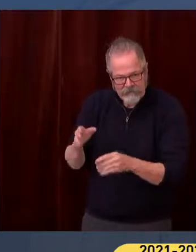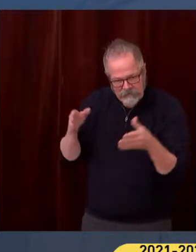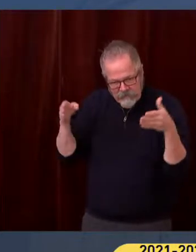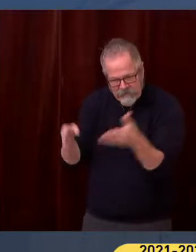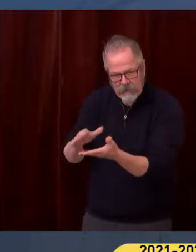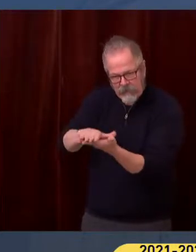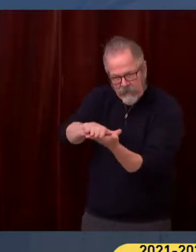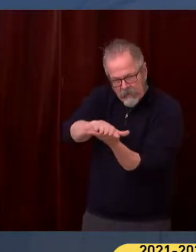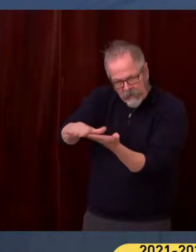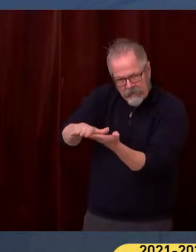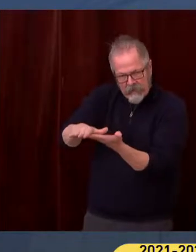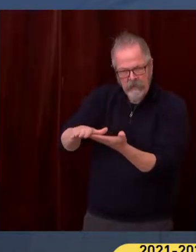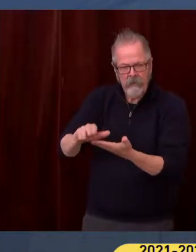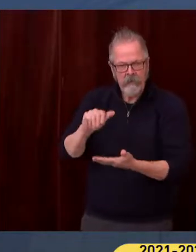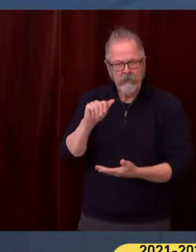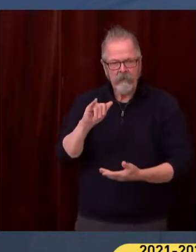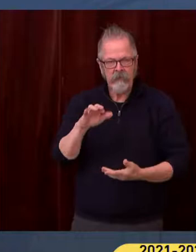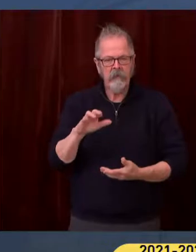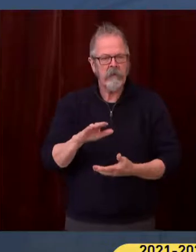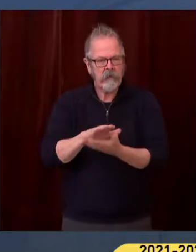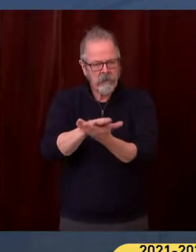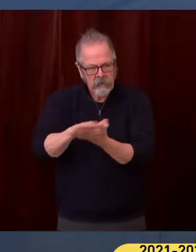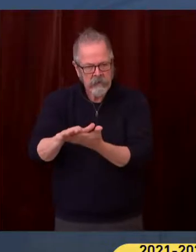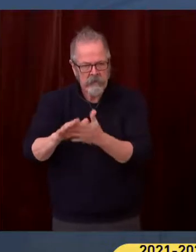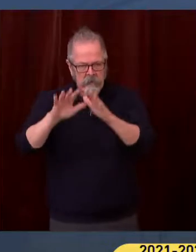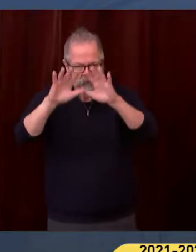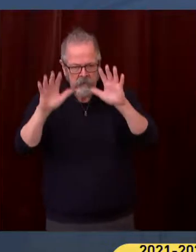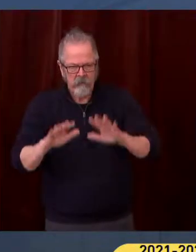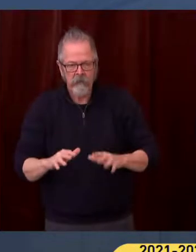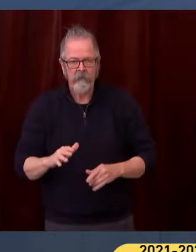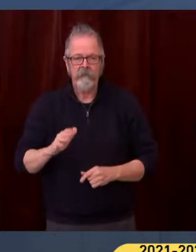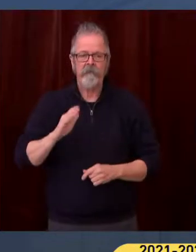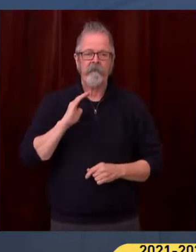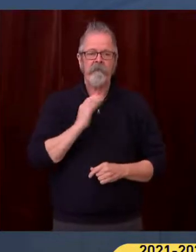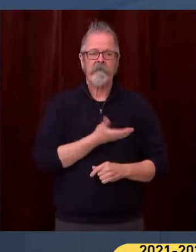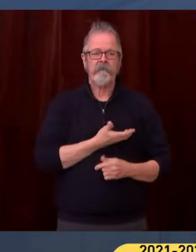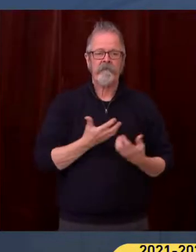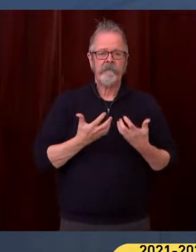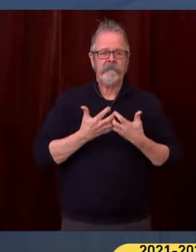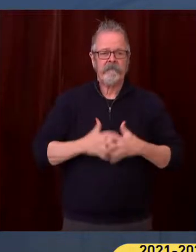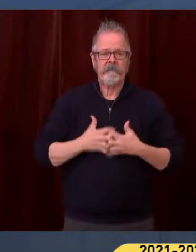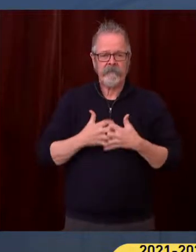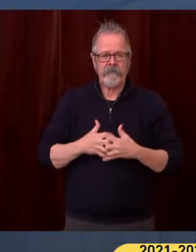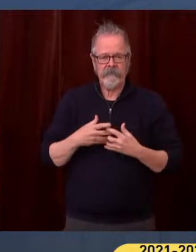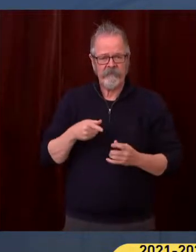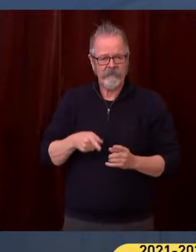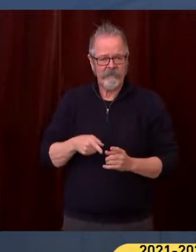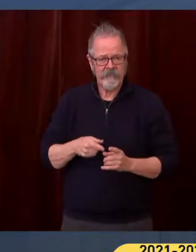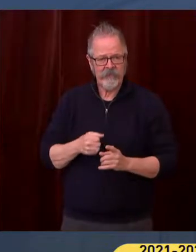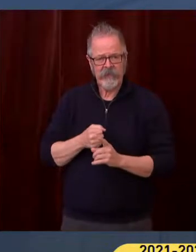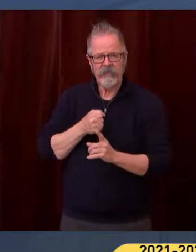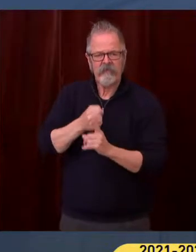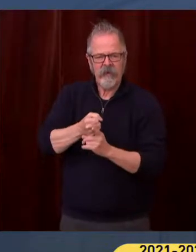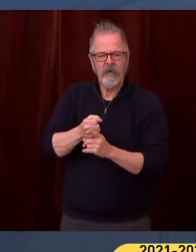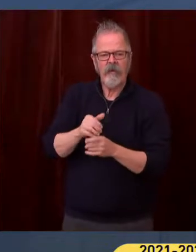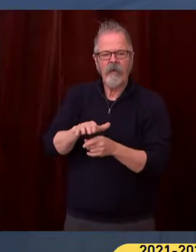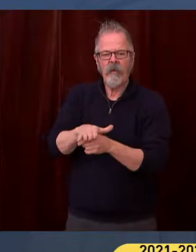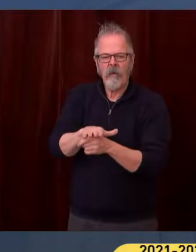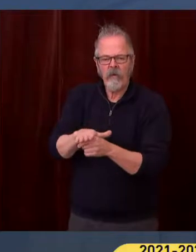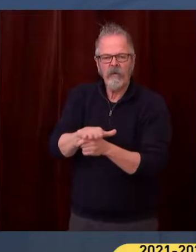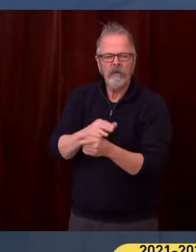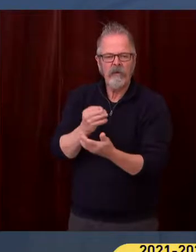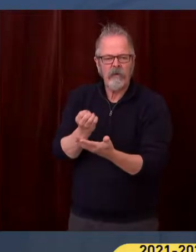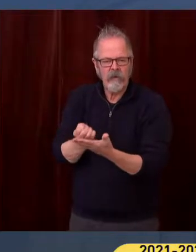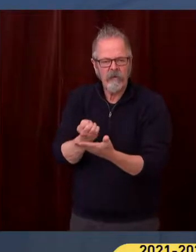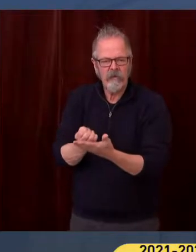plant pales in comparison to the environmental benefits. R.G. Washington has received few environmental benefits from this facility, and it's time to change